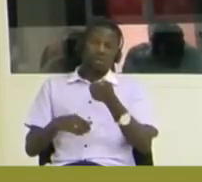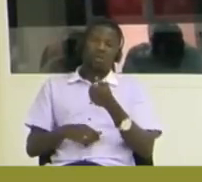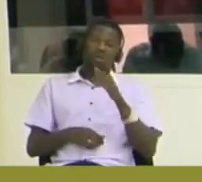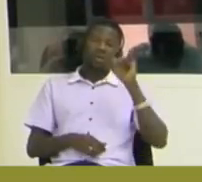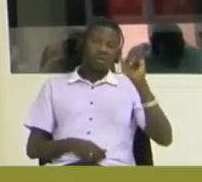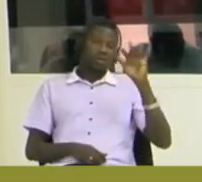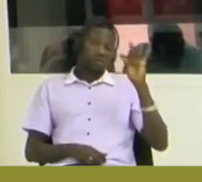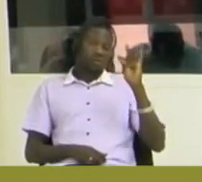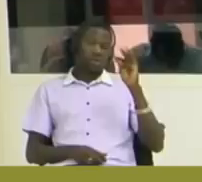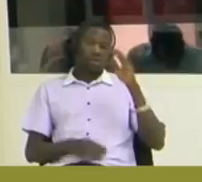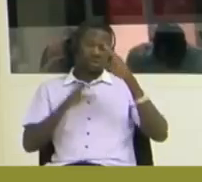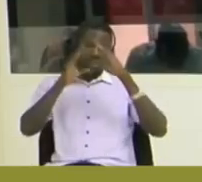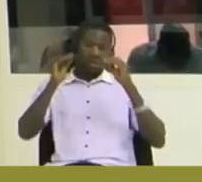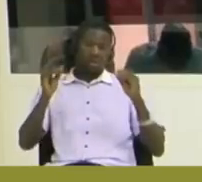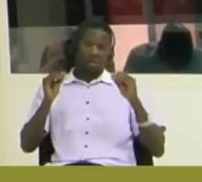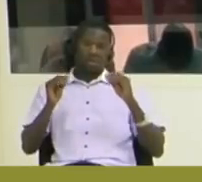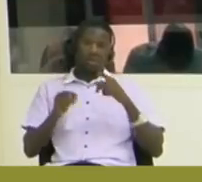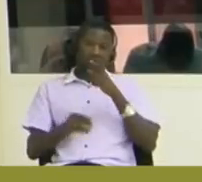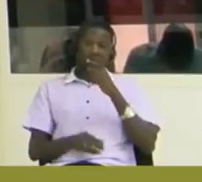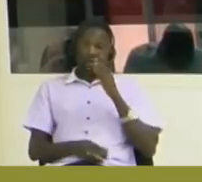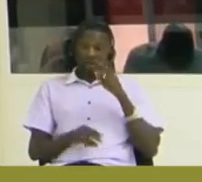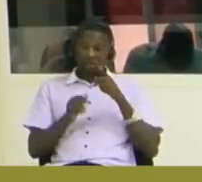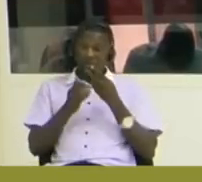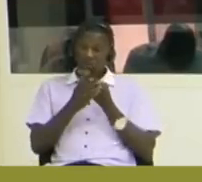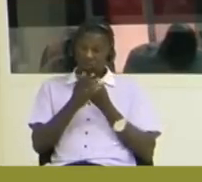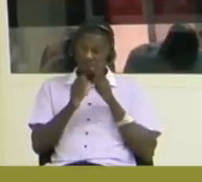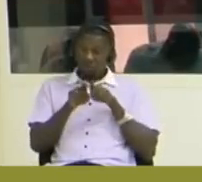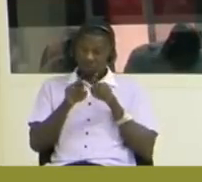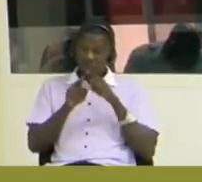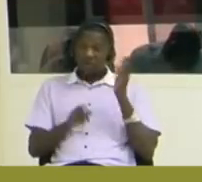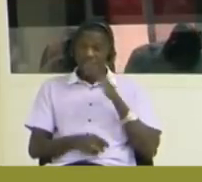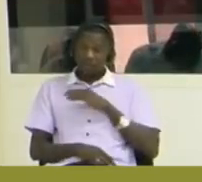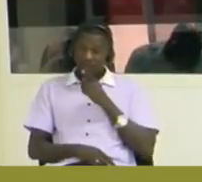at Yankuba Turi's house. He too is lying.